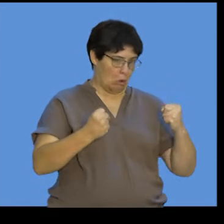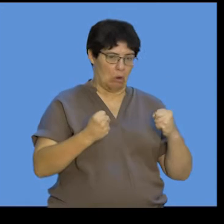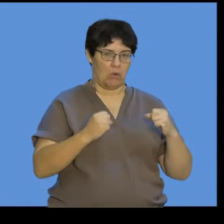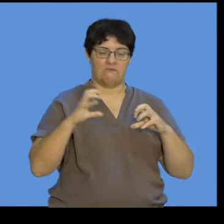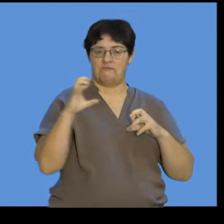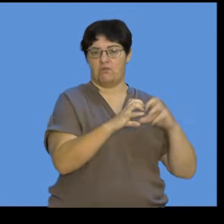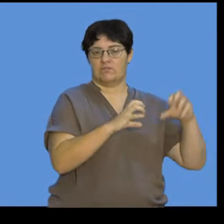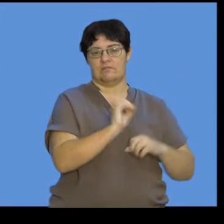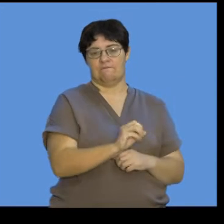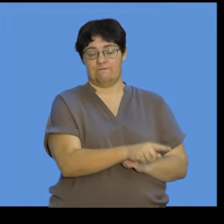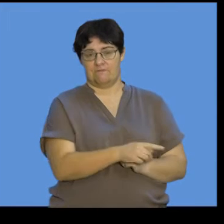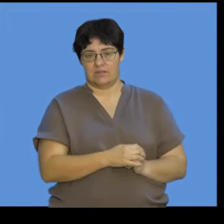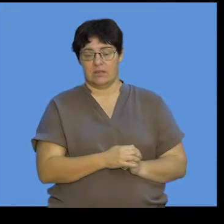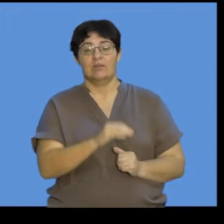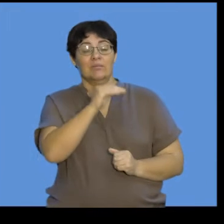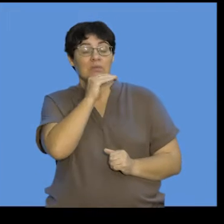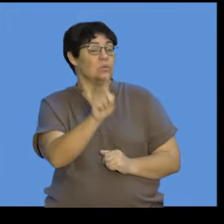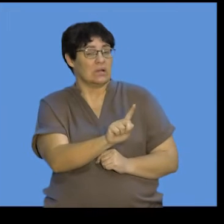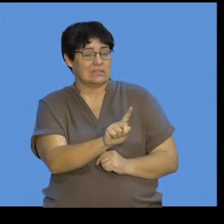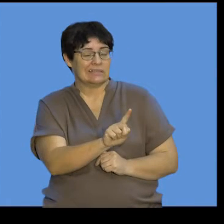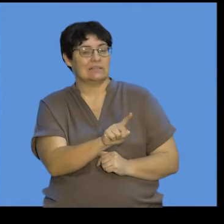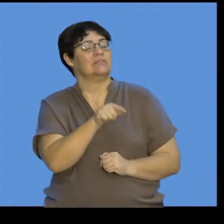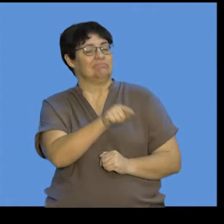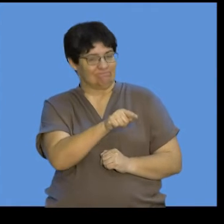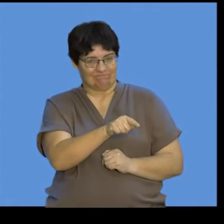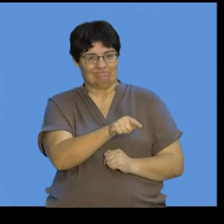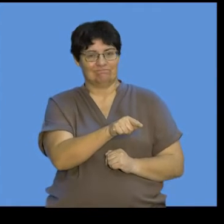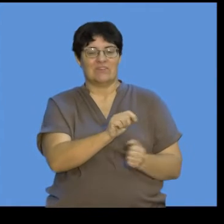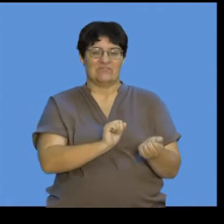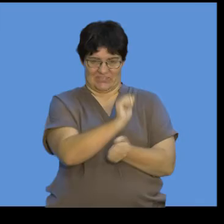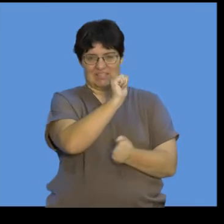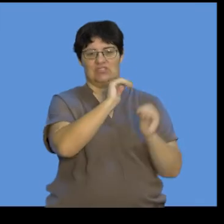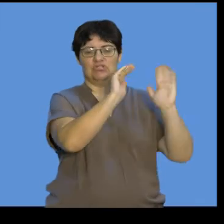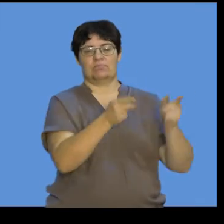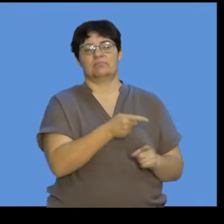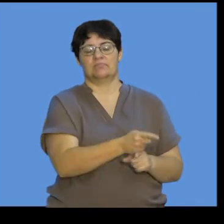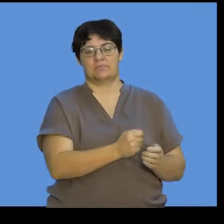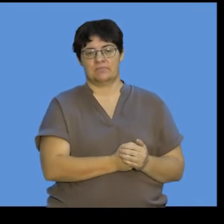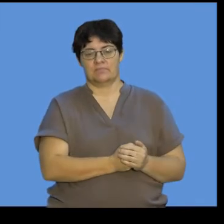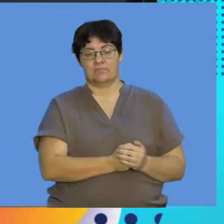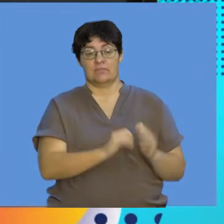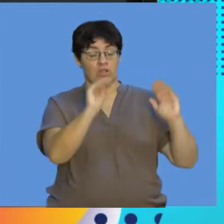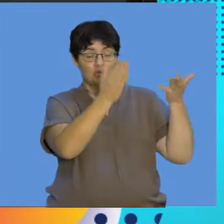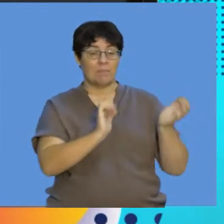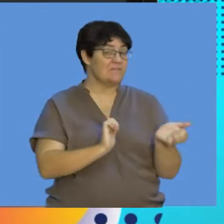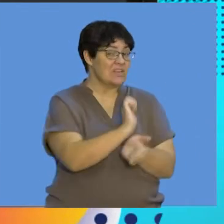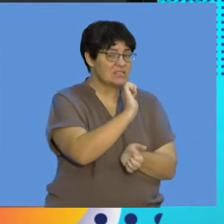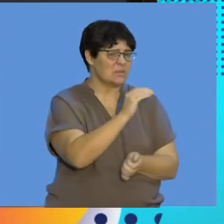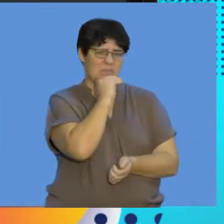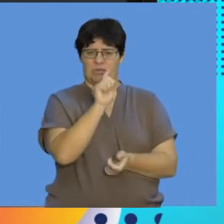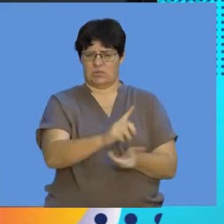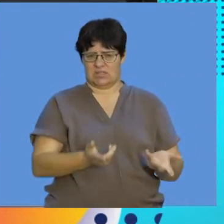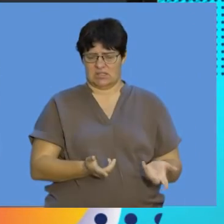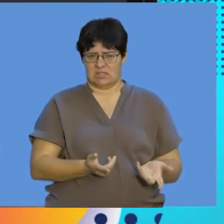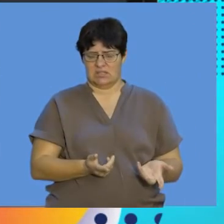that the shape of a solid is actually fixed. So when shape is fixed, what do we mean? We're saying that